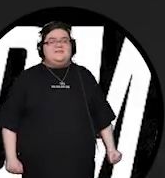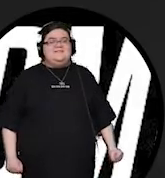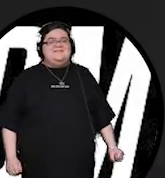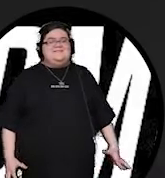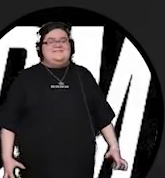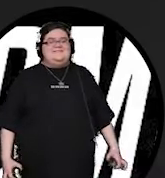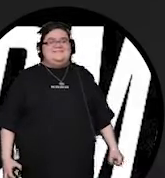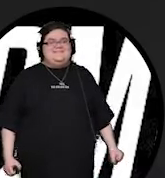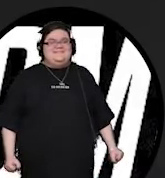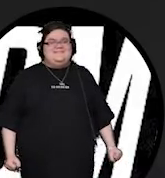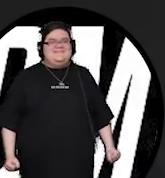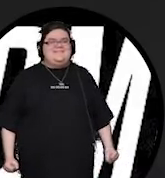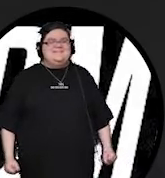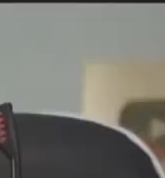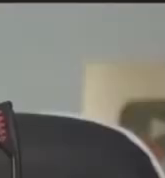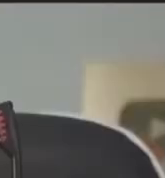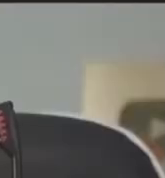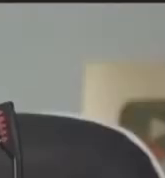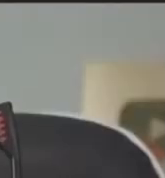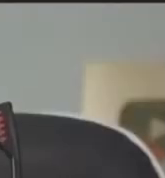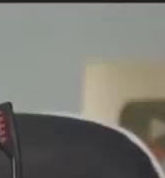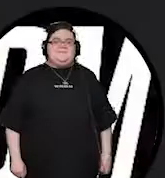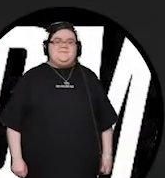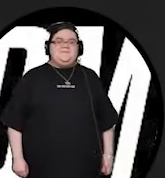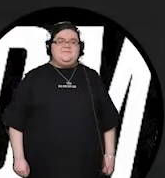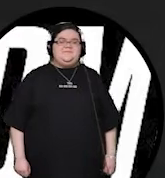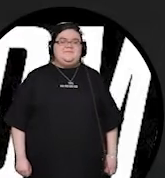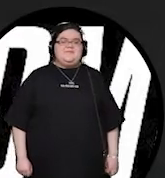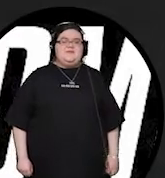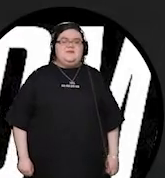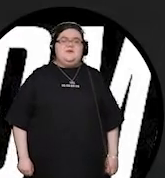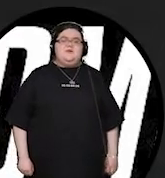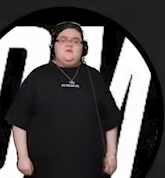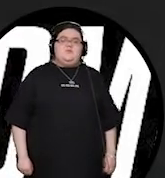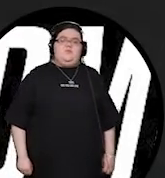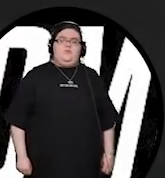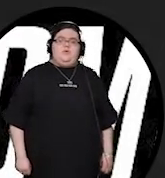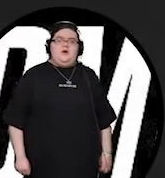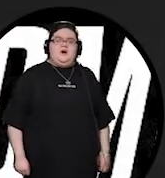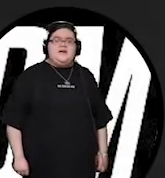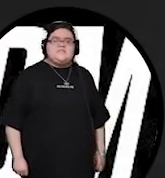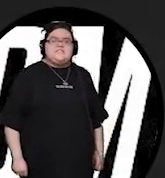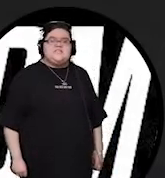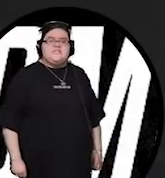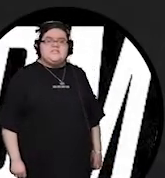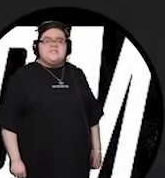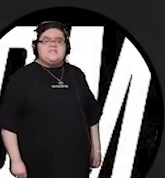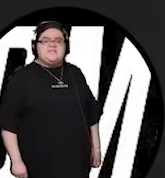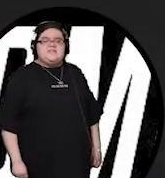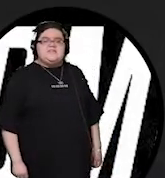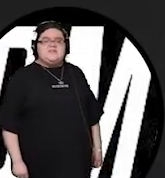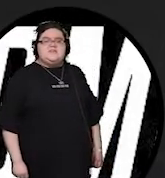miss a cat. I think he's trying to focus on the weight. Why is he asleep? Right.